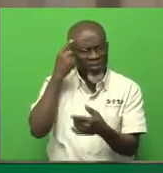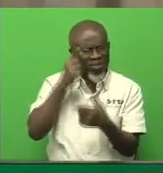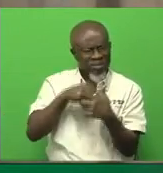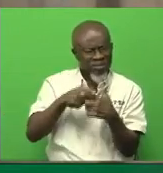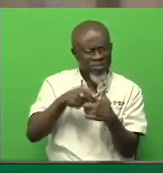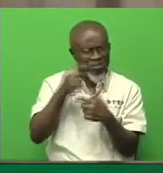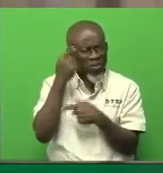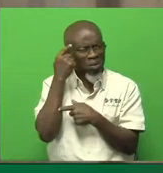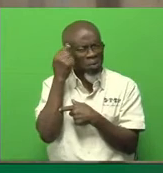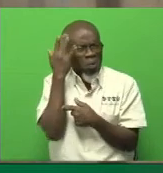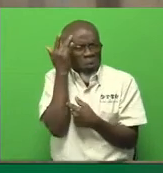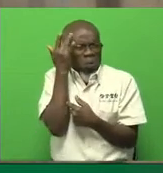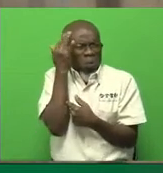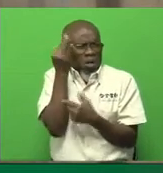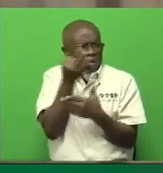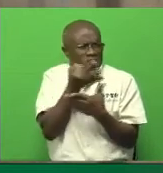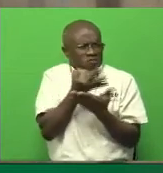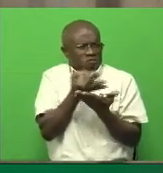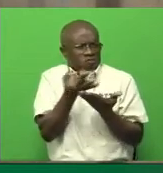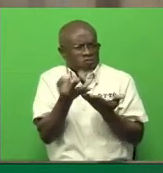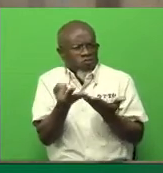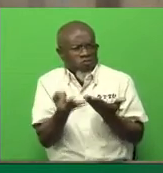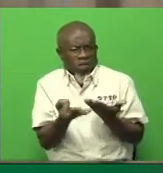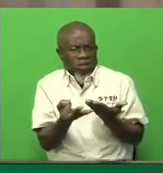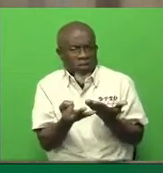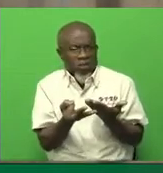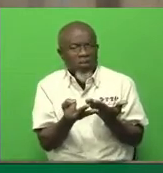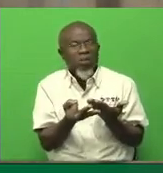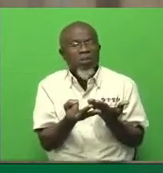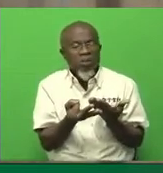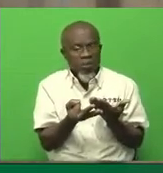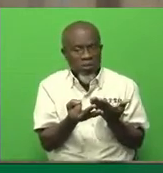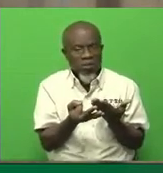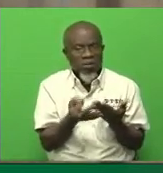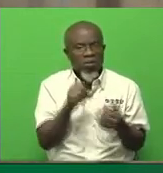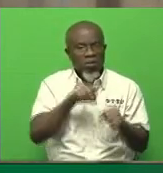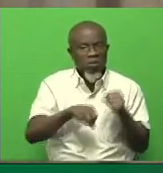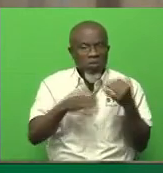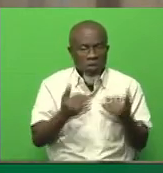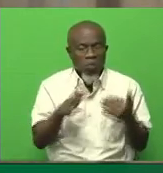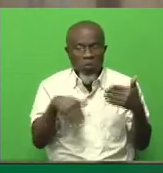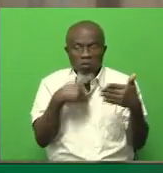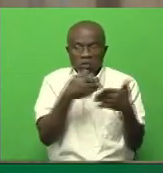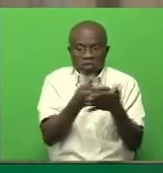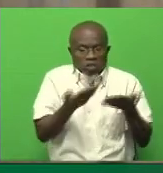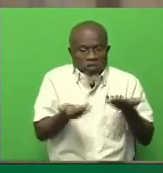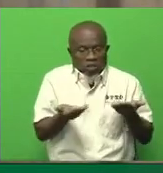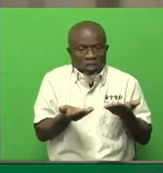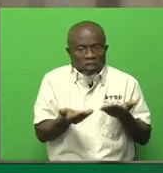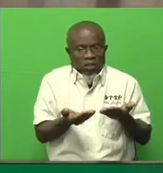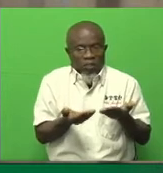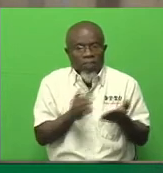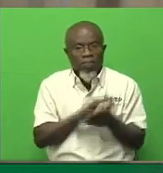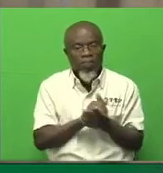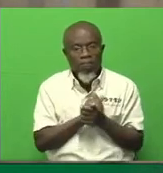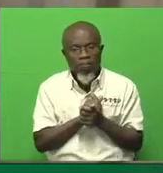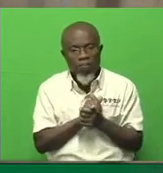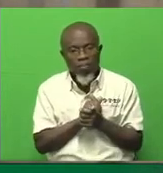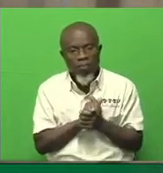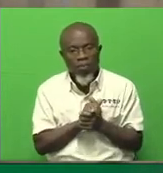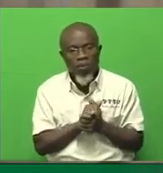were why this sector was collapsing and so here we are in a period